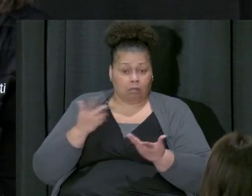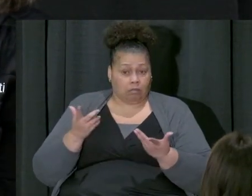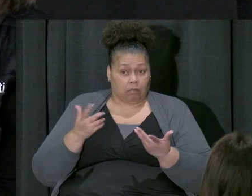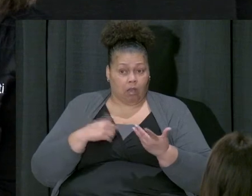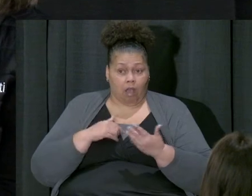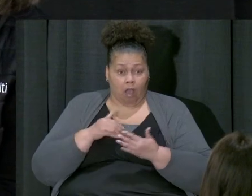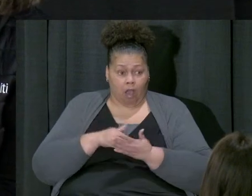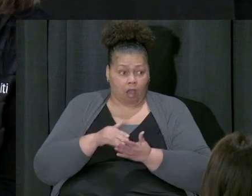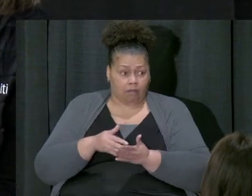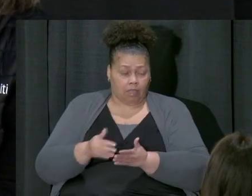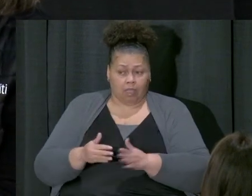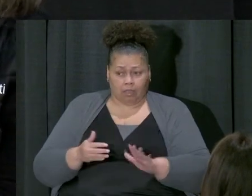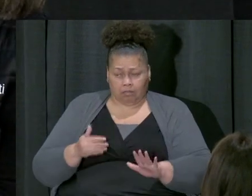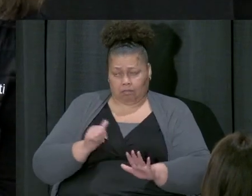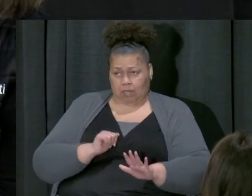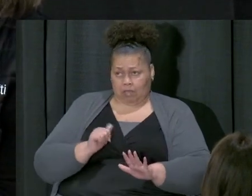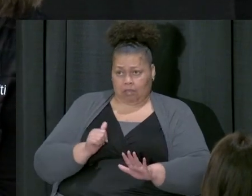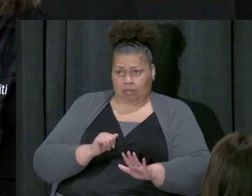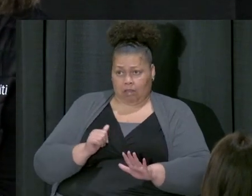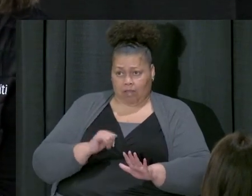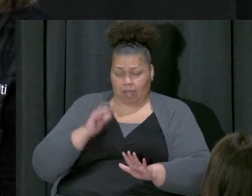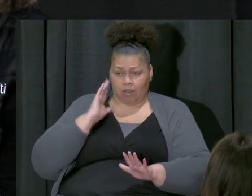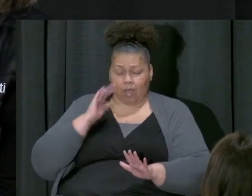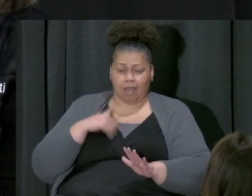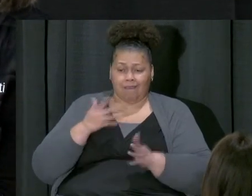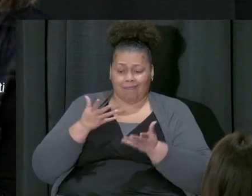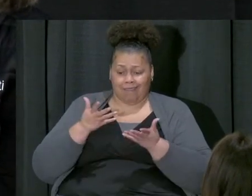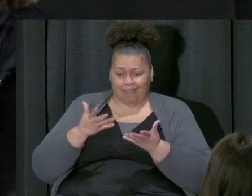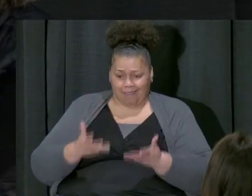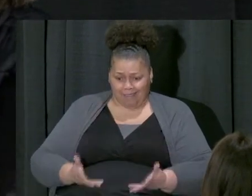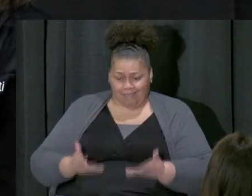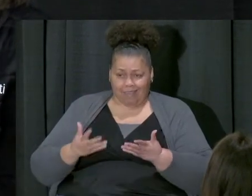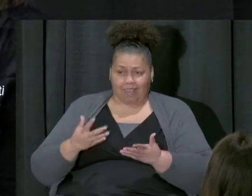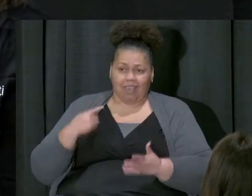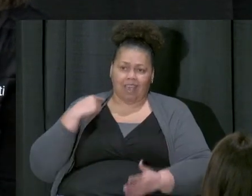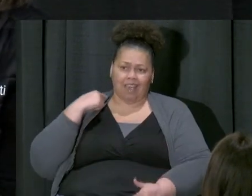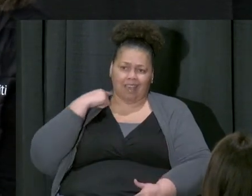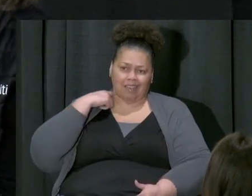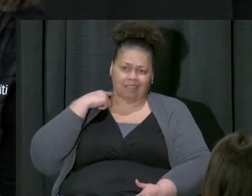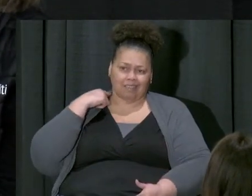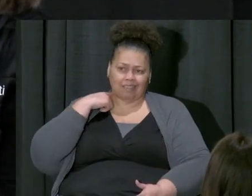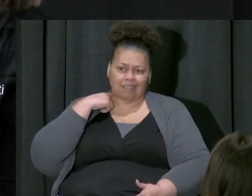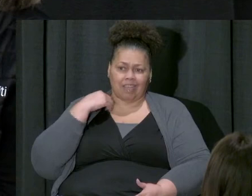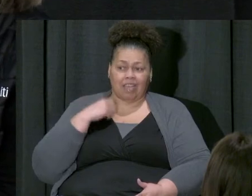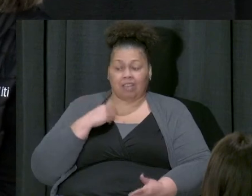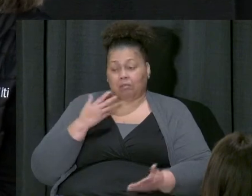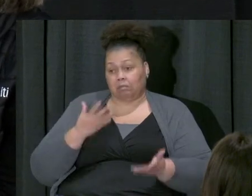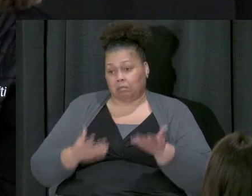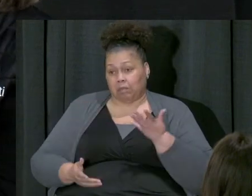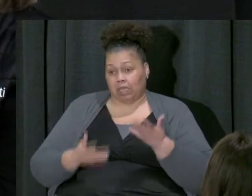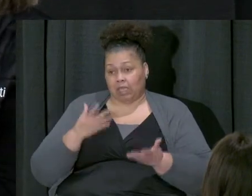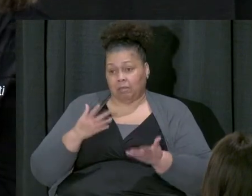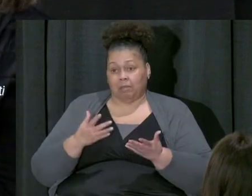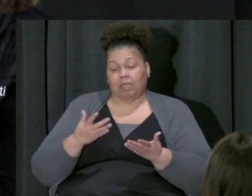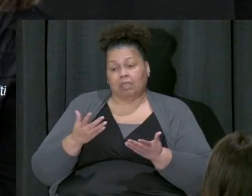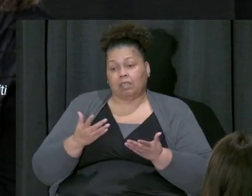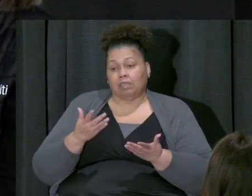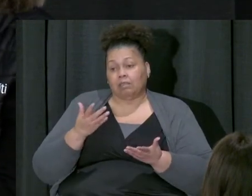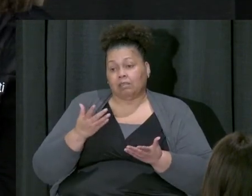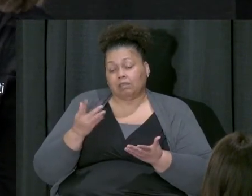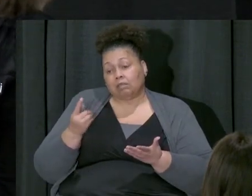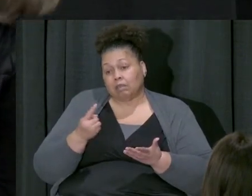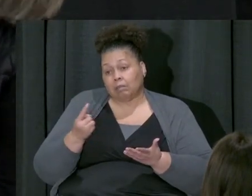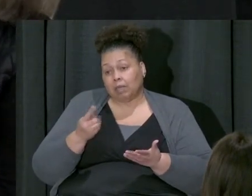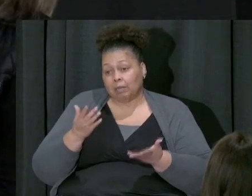myself. I know that I have a heavy accent, and if you, Mike, decide to make fun of me right now for my